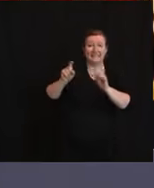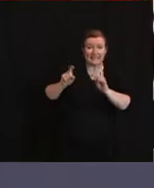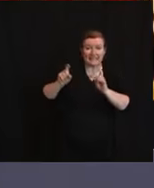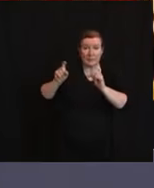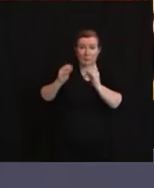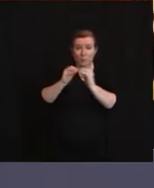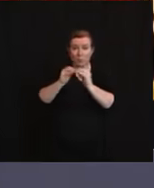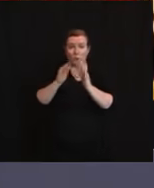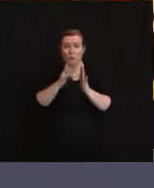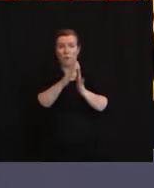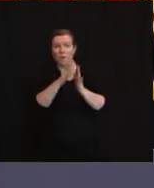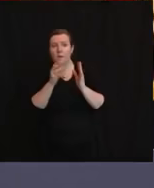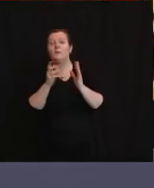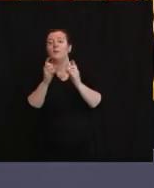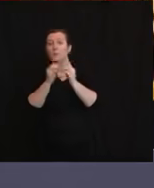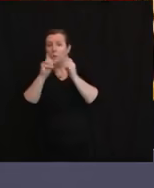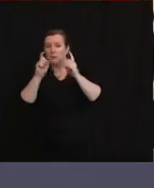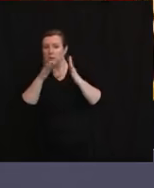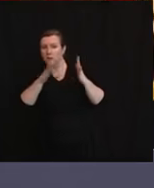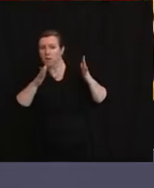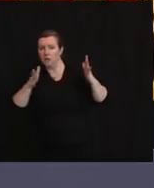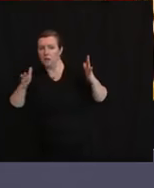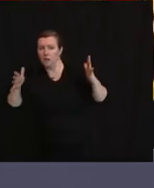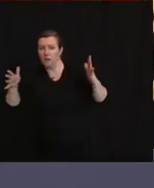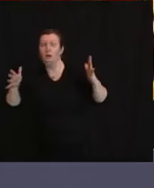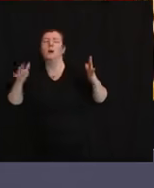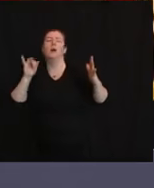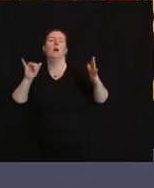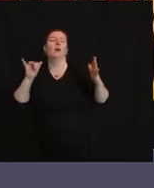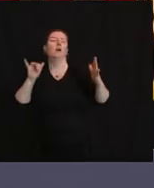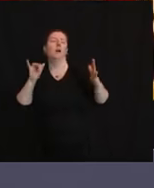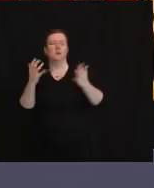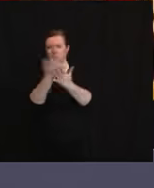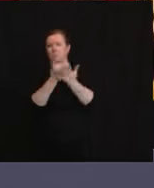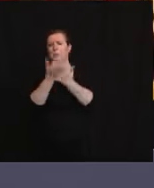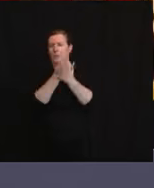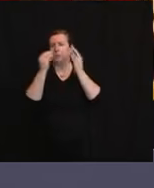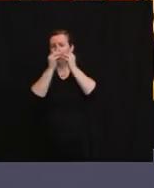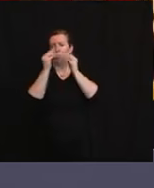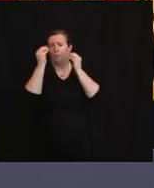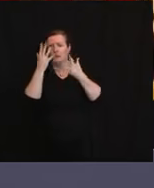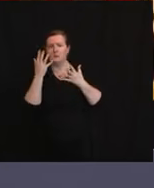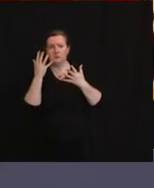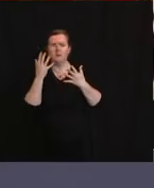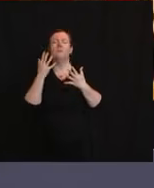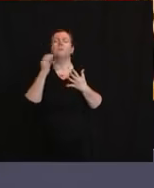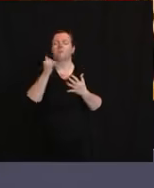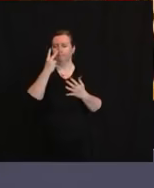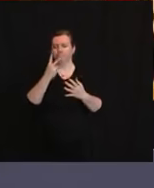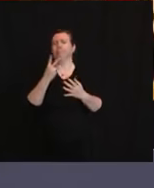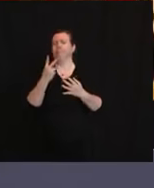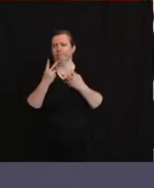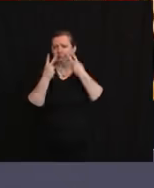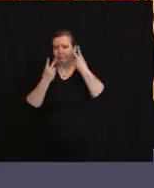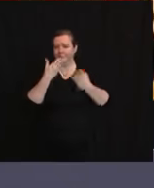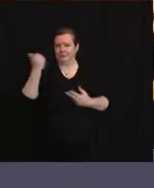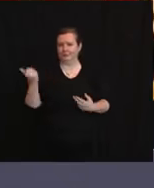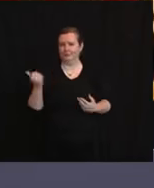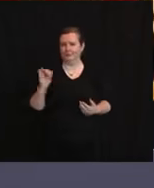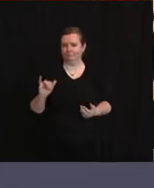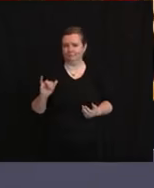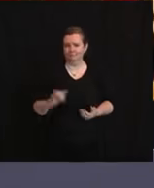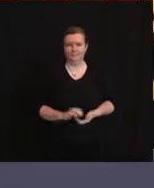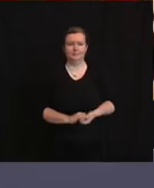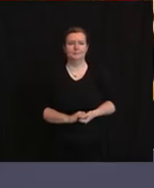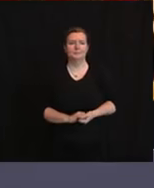That positivity rate, though, is a number you can hang your hat on. Hospitalization numbers, we can hang our hat on that and that trend. I speak